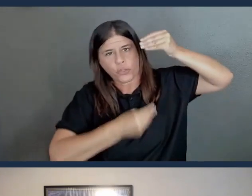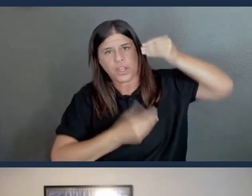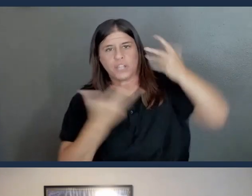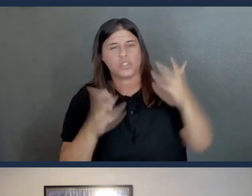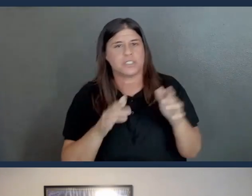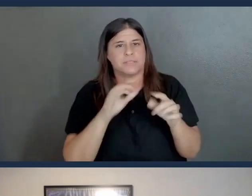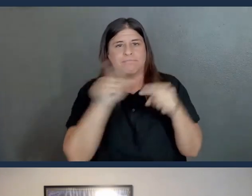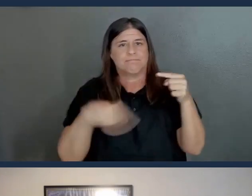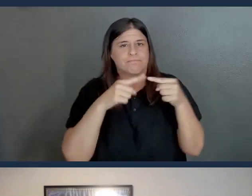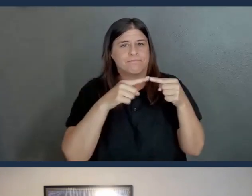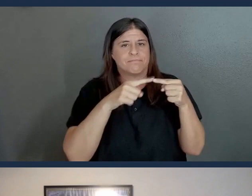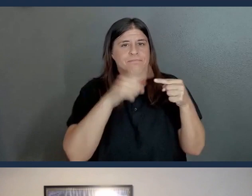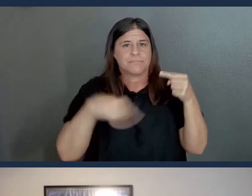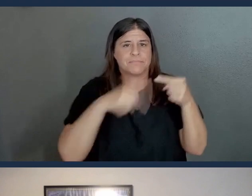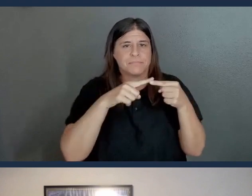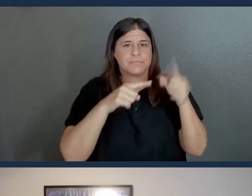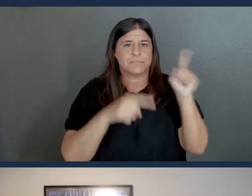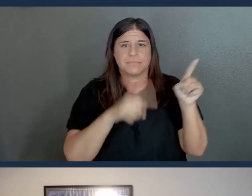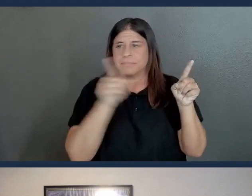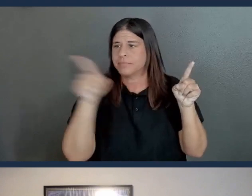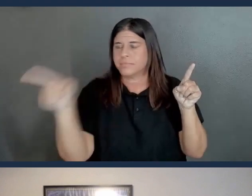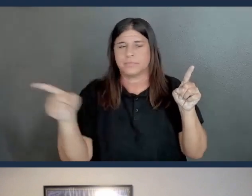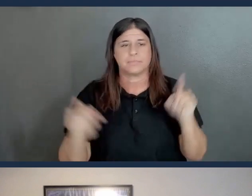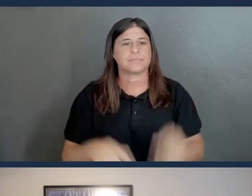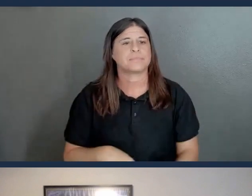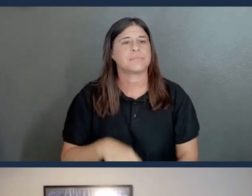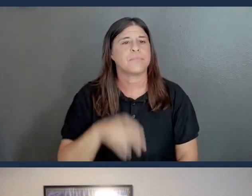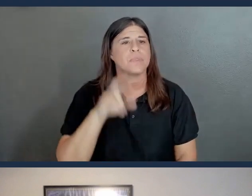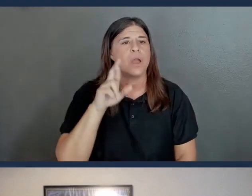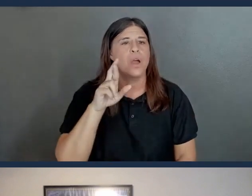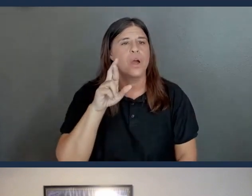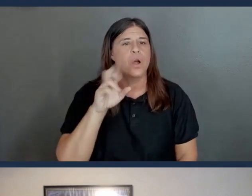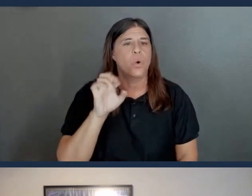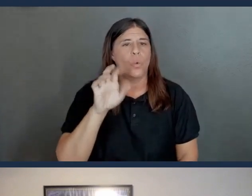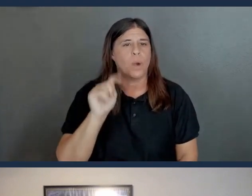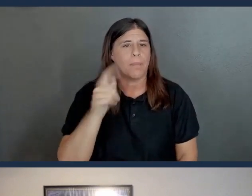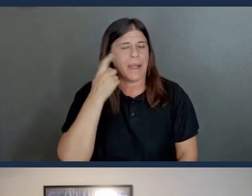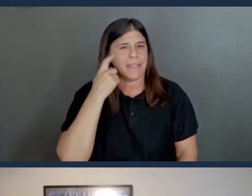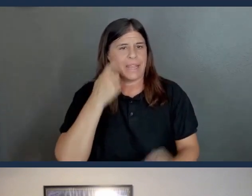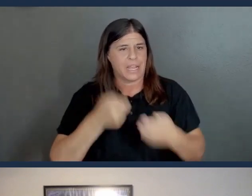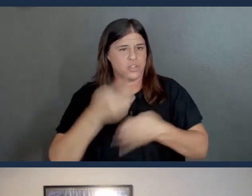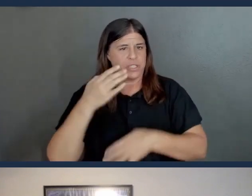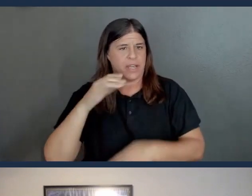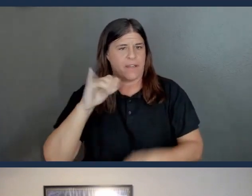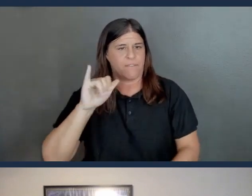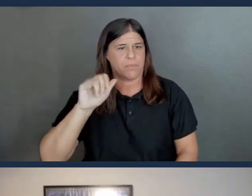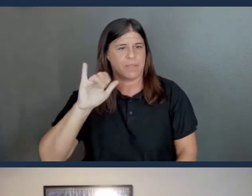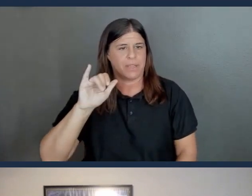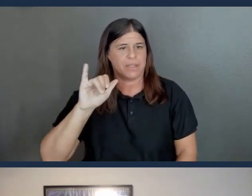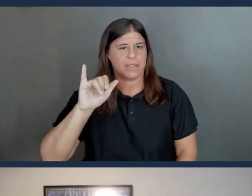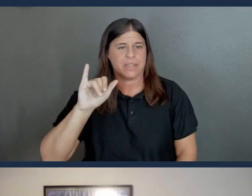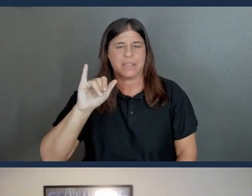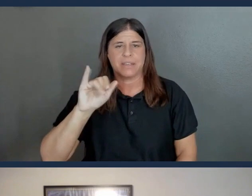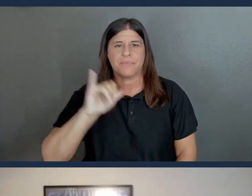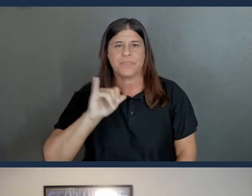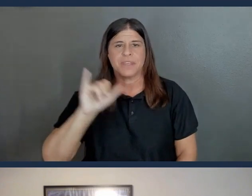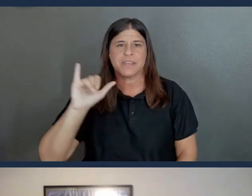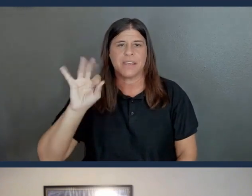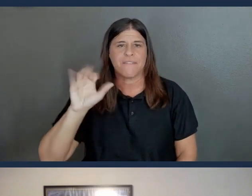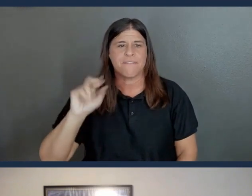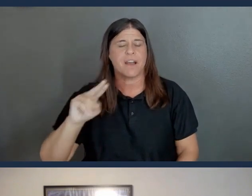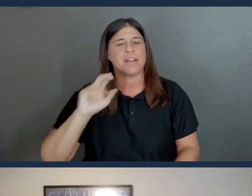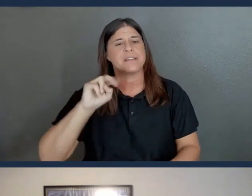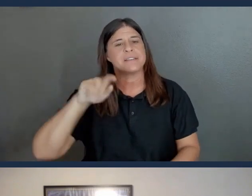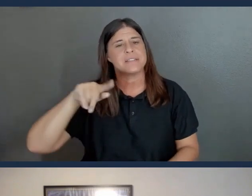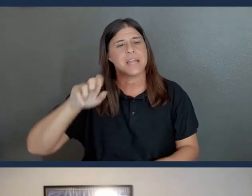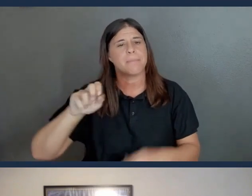Yeah, and I think I just popped up a related question here from Yifan Gan on LinkedIn. Does Neptune support general graph searching algorithms